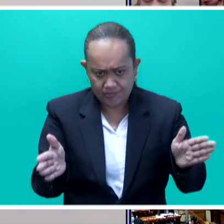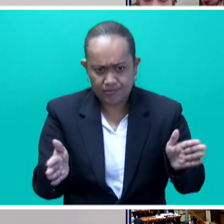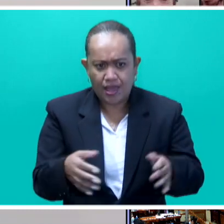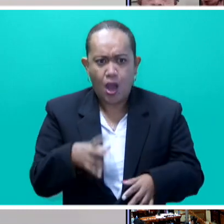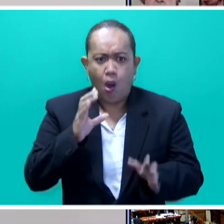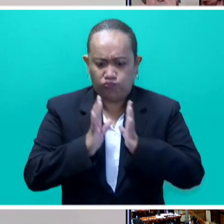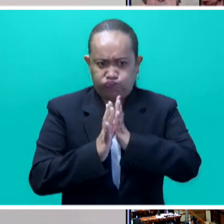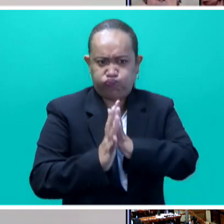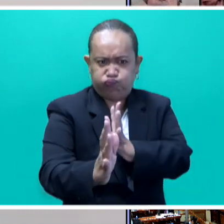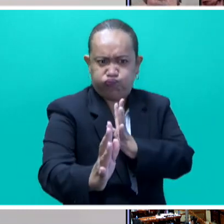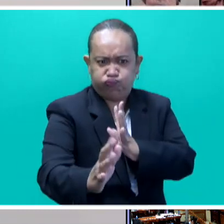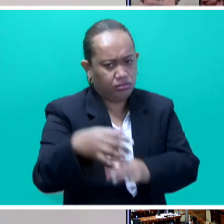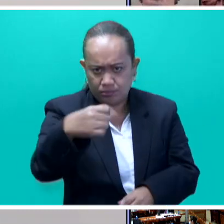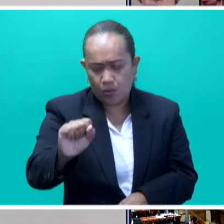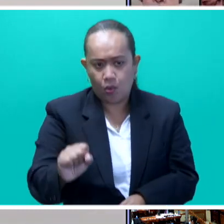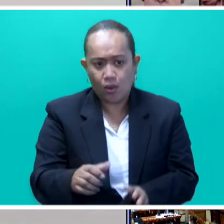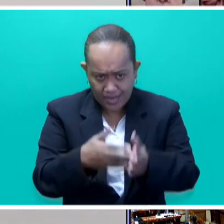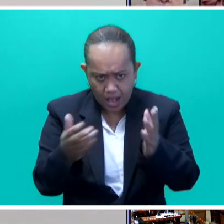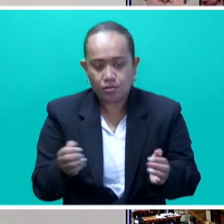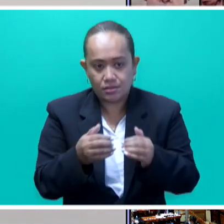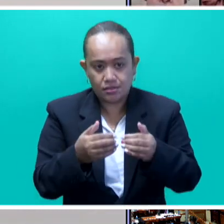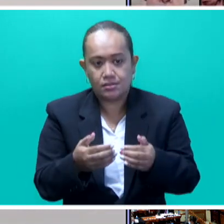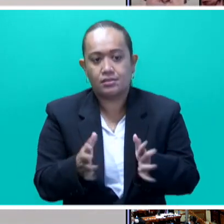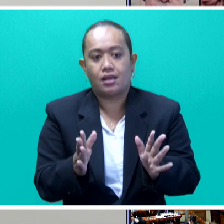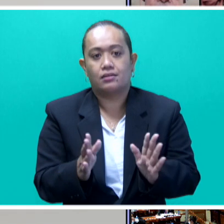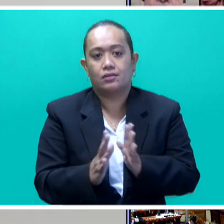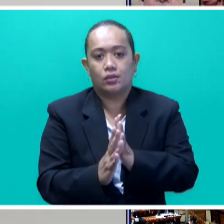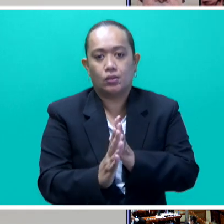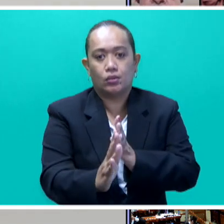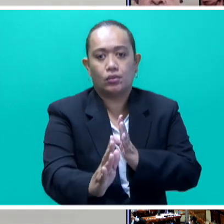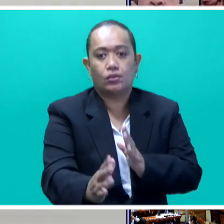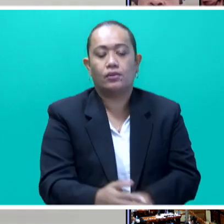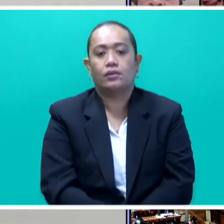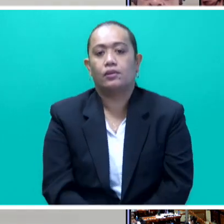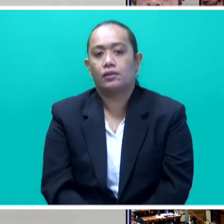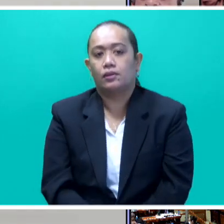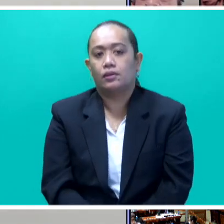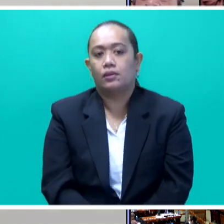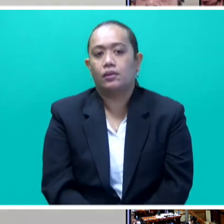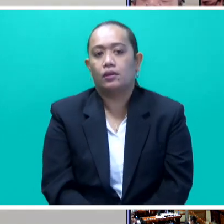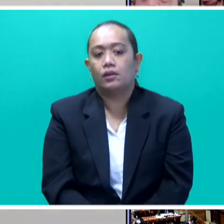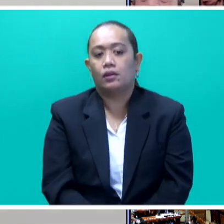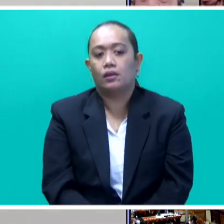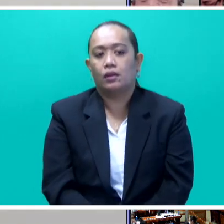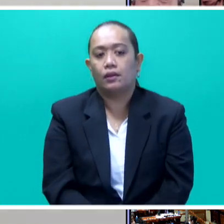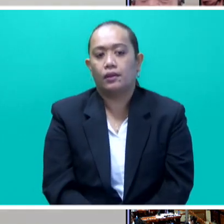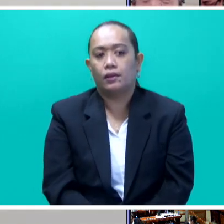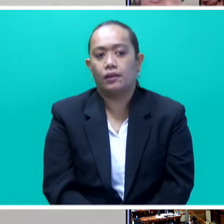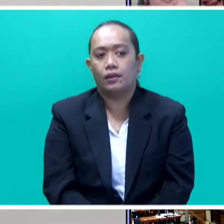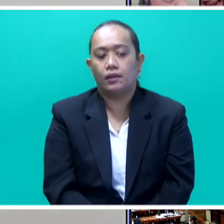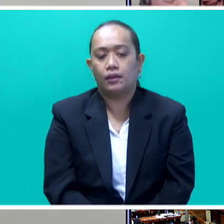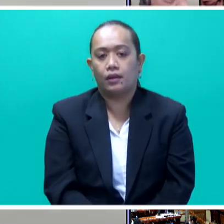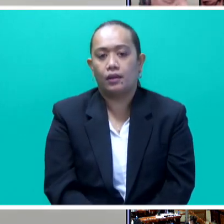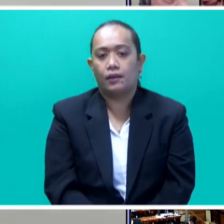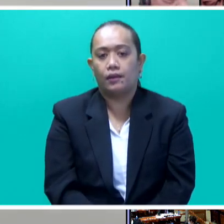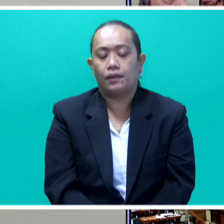the LTA on the 19th of October. In conclusion, Mr. Speaker, sir, all our efforts towards recovery